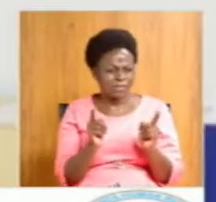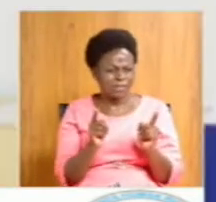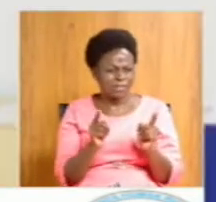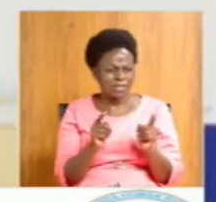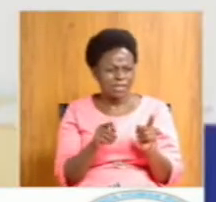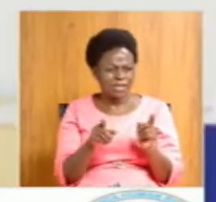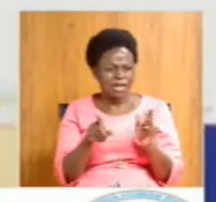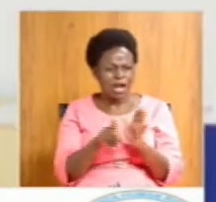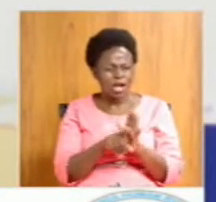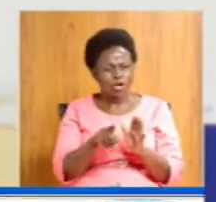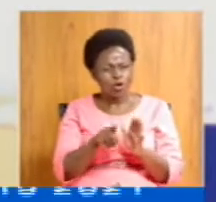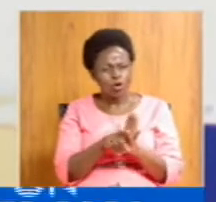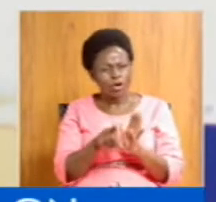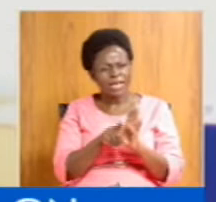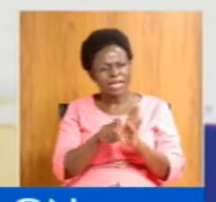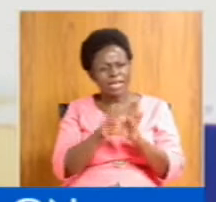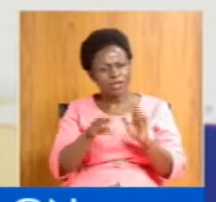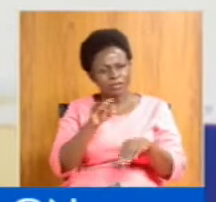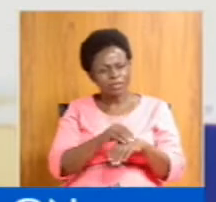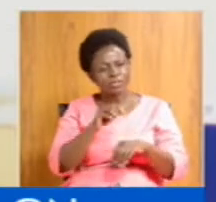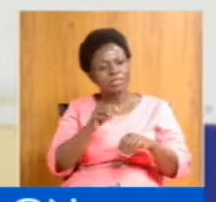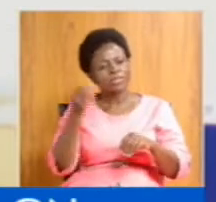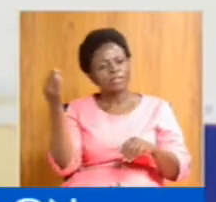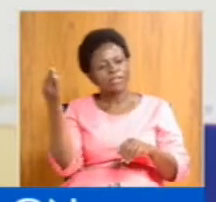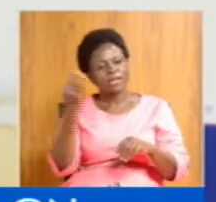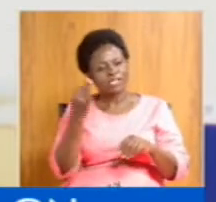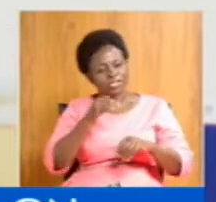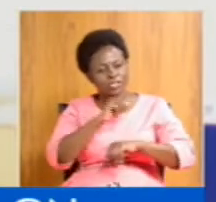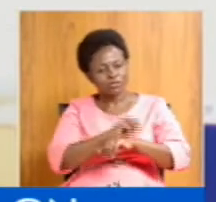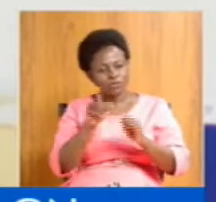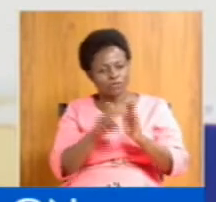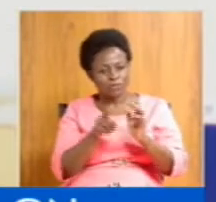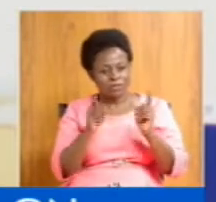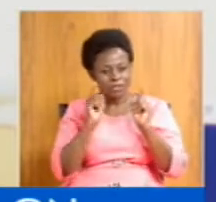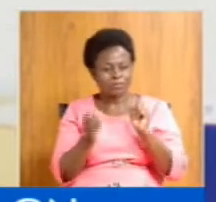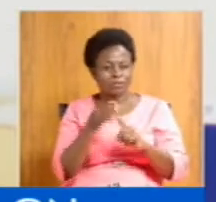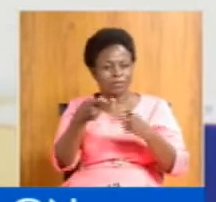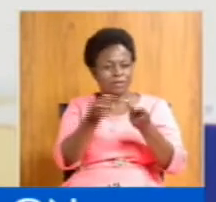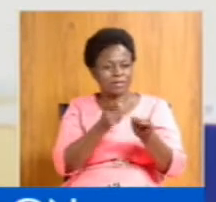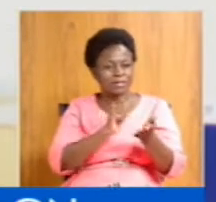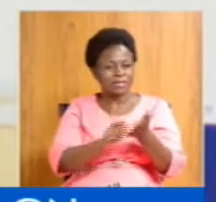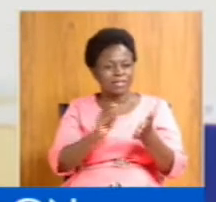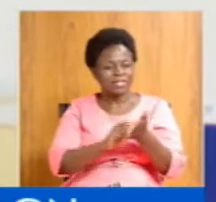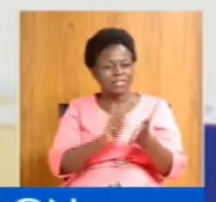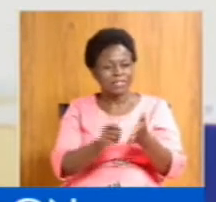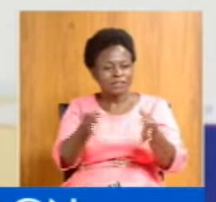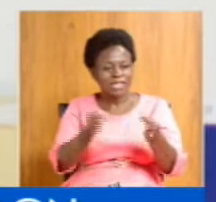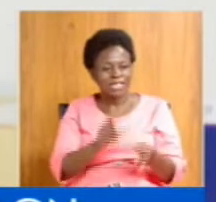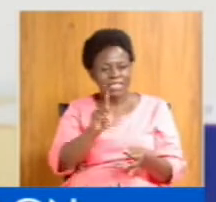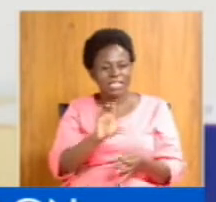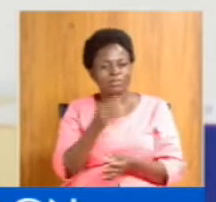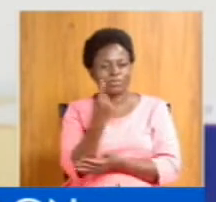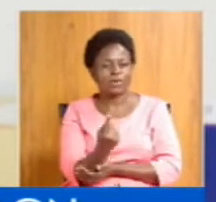Here is a legal scholar, a lecturer at the School of Law, McKinney University, taking up a position of Secretary for Finance, LOC1.